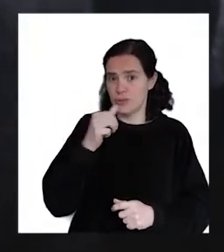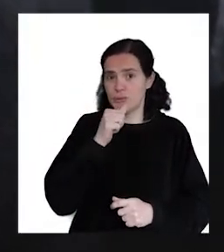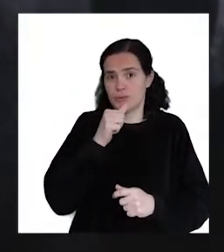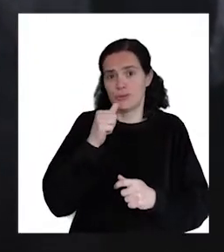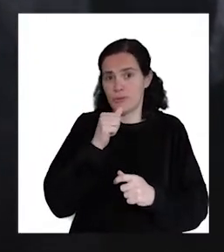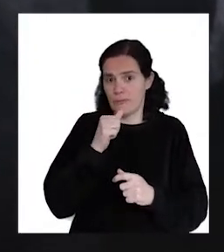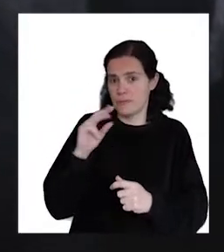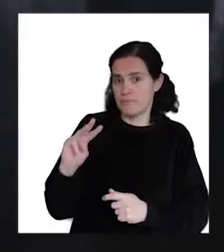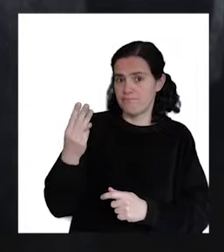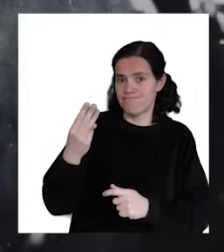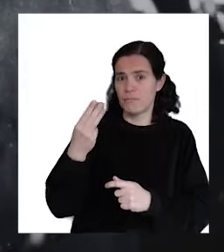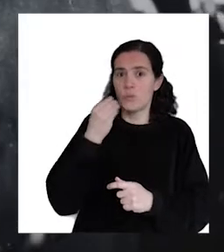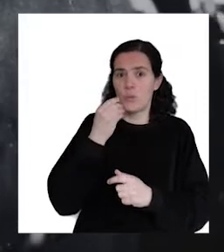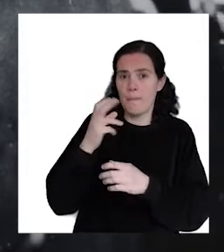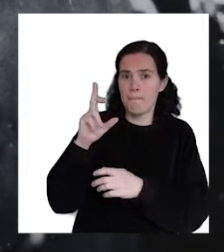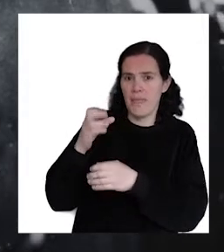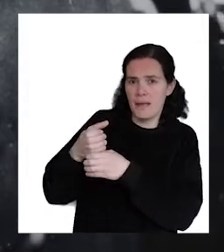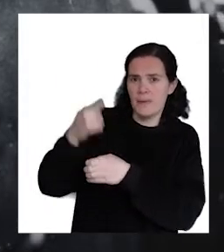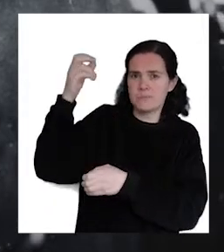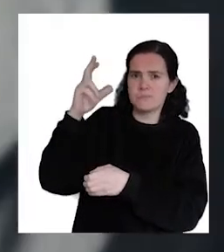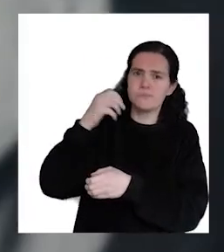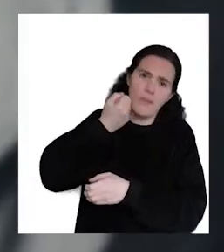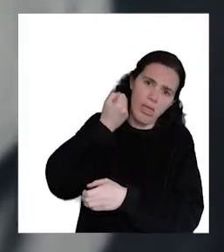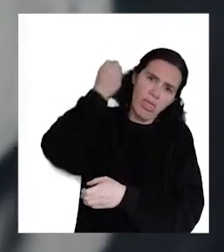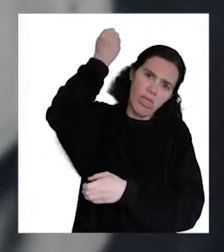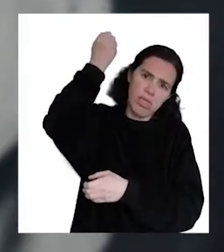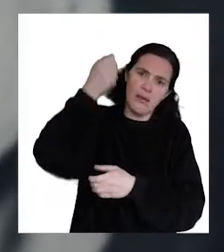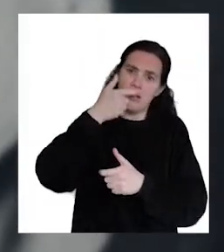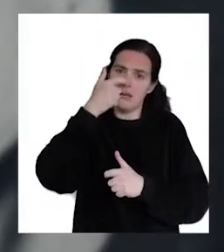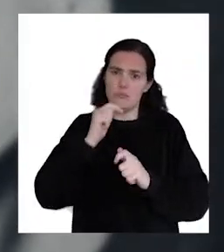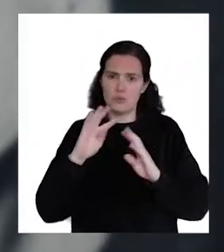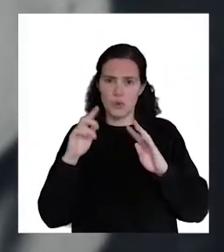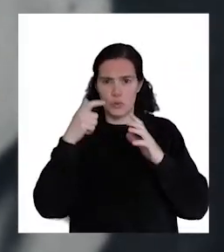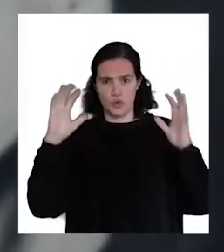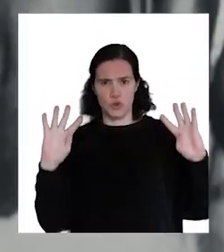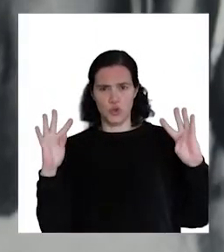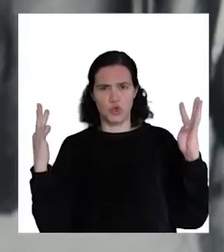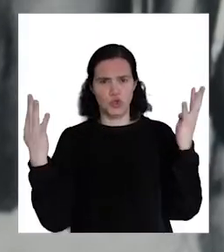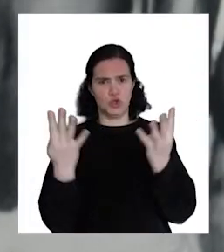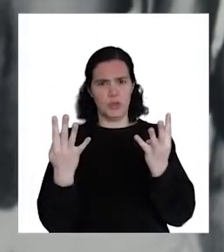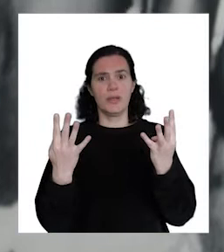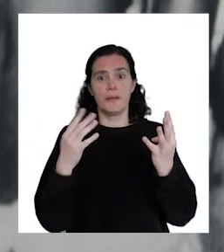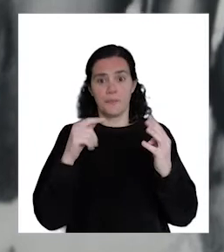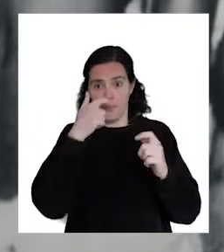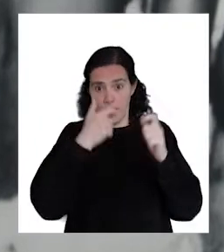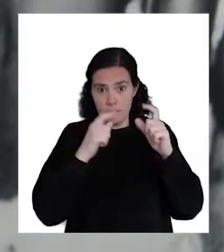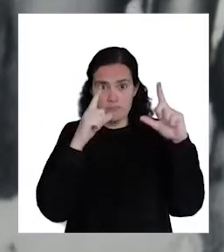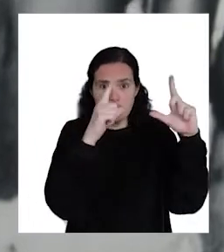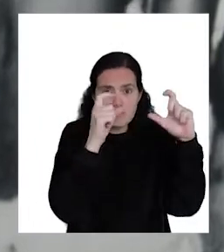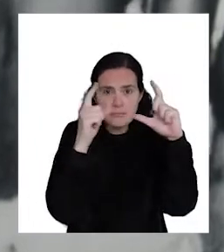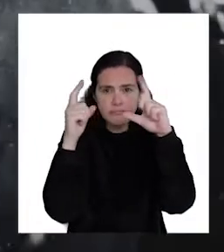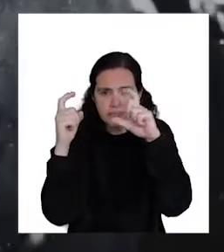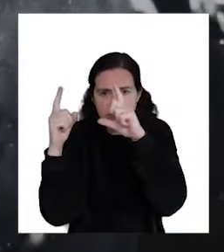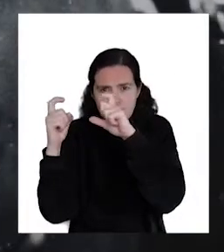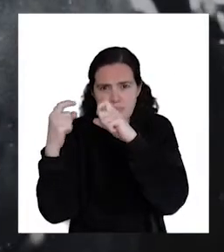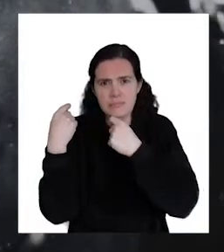victims hanging from a pole, and then you have a crowd being proudly photographed